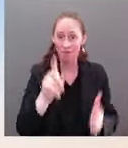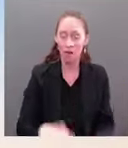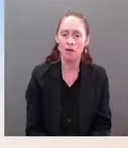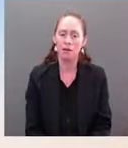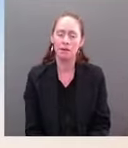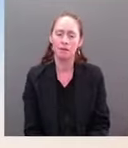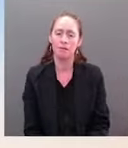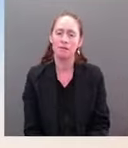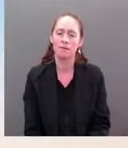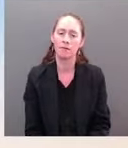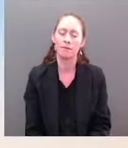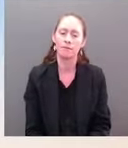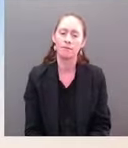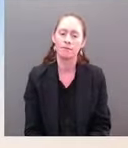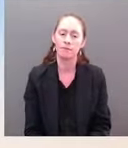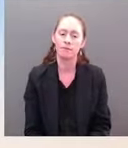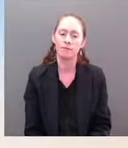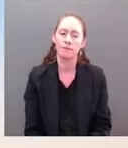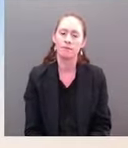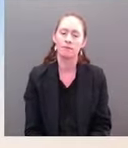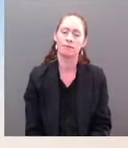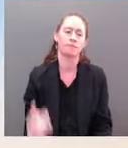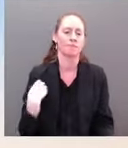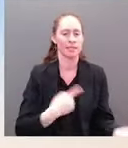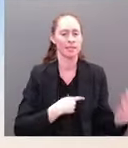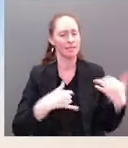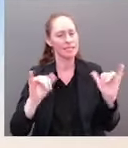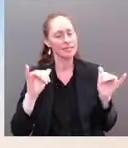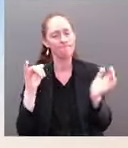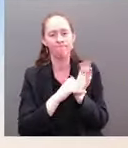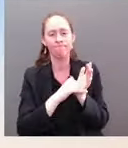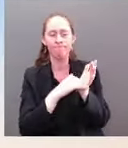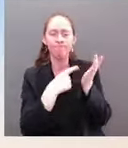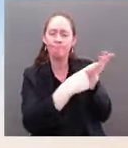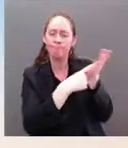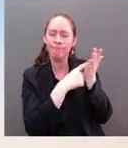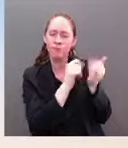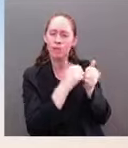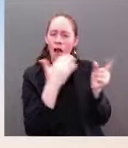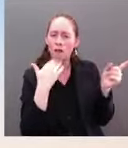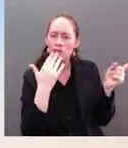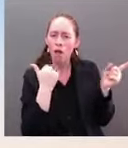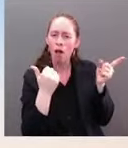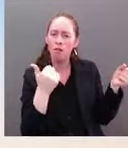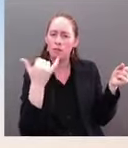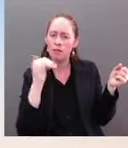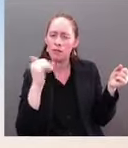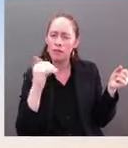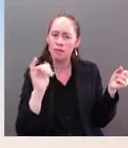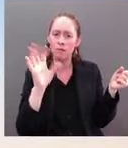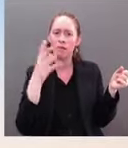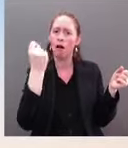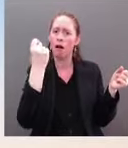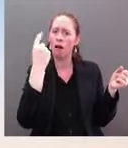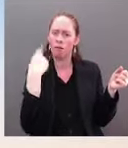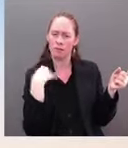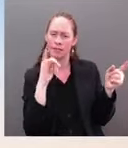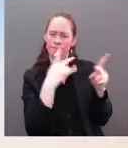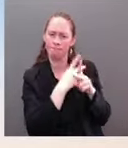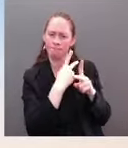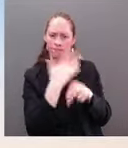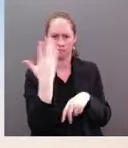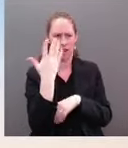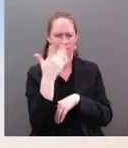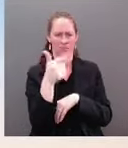the deal based on what's in the best interest of American security and strategic interests, including the security of our partners in regions like Israel.